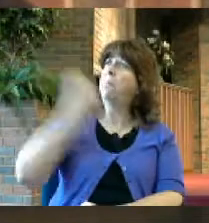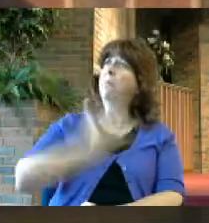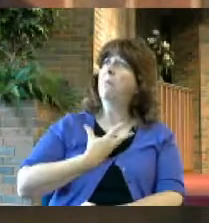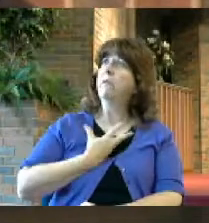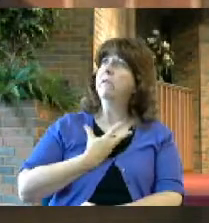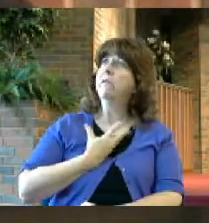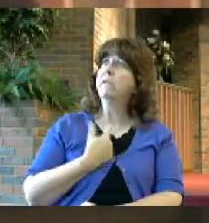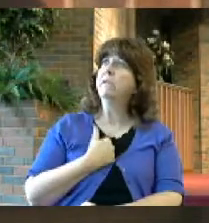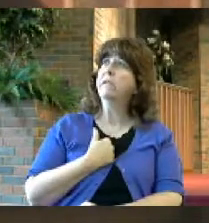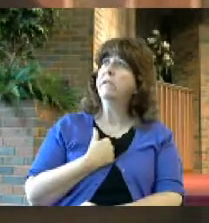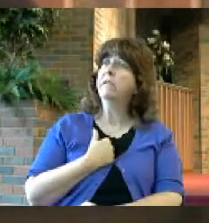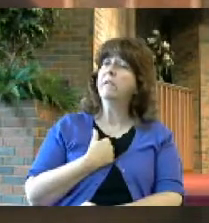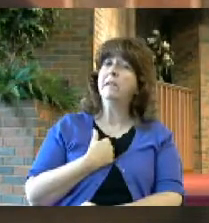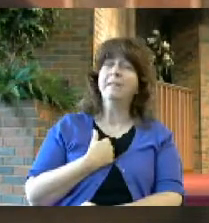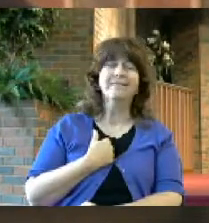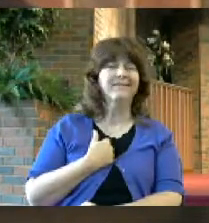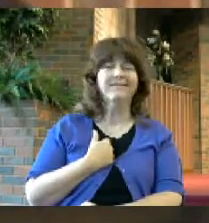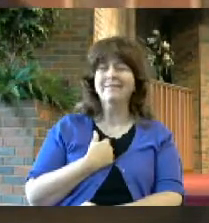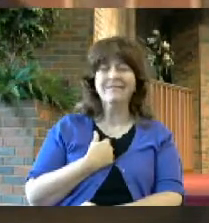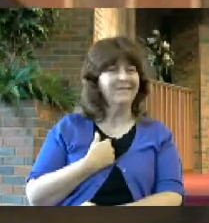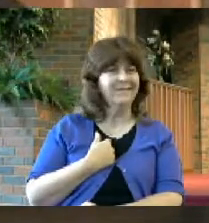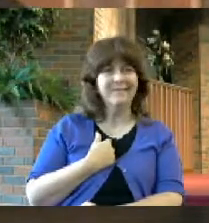God hasn't left you.